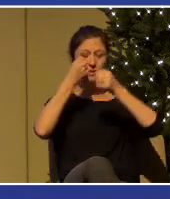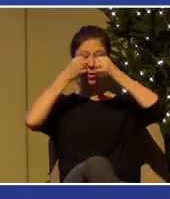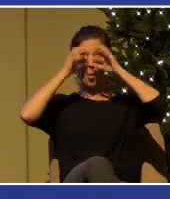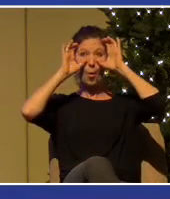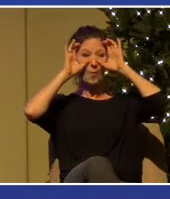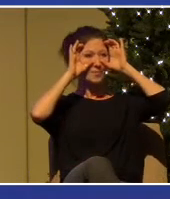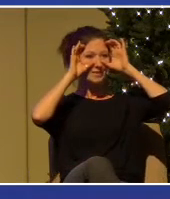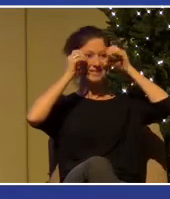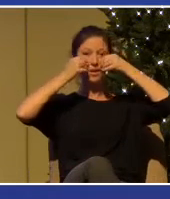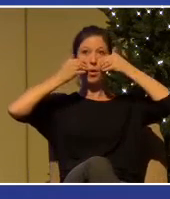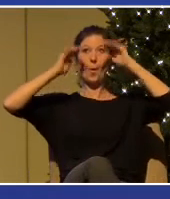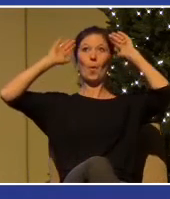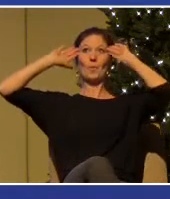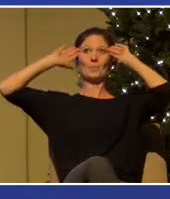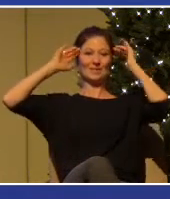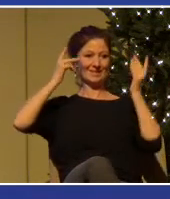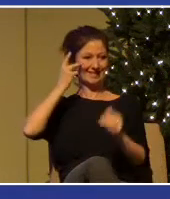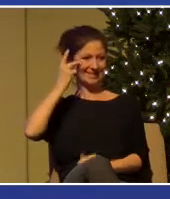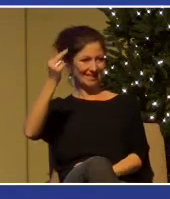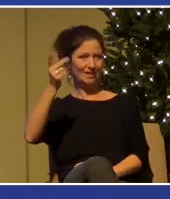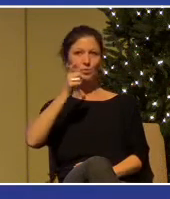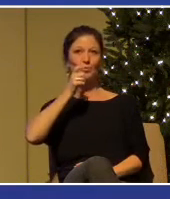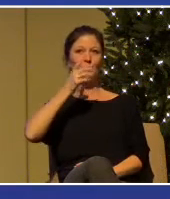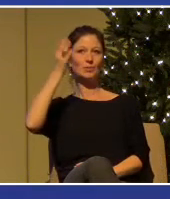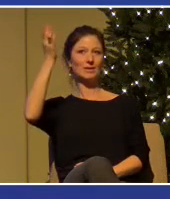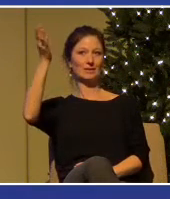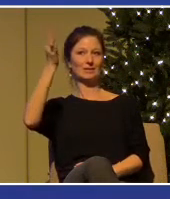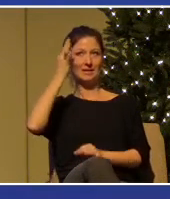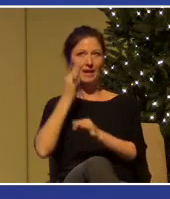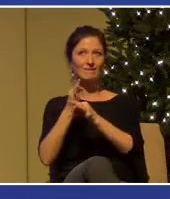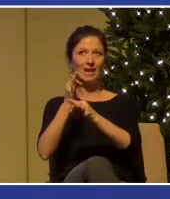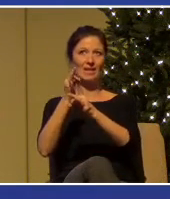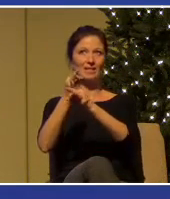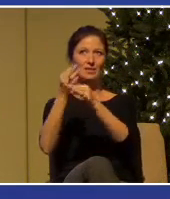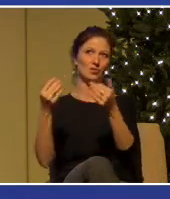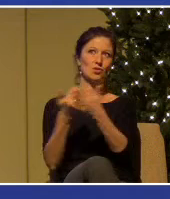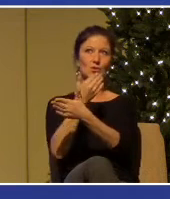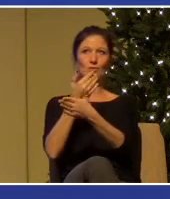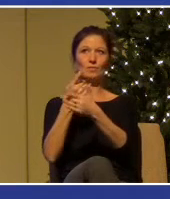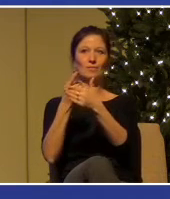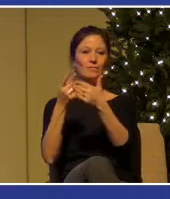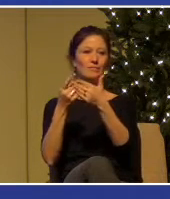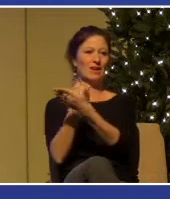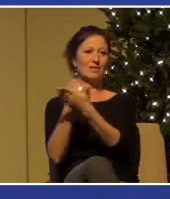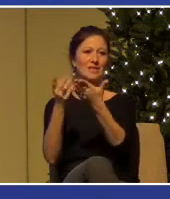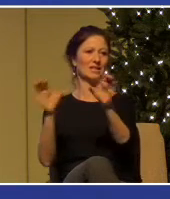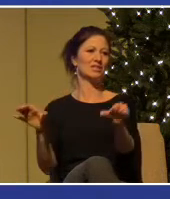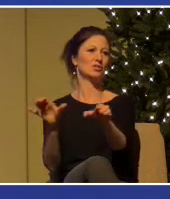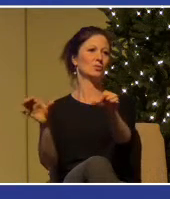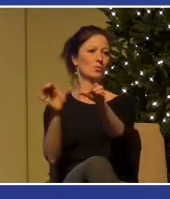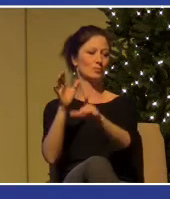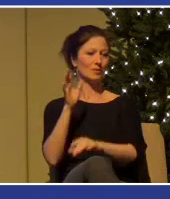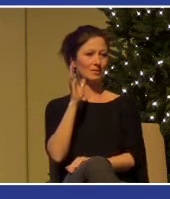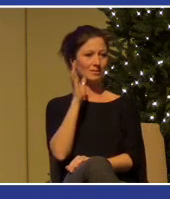who he is, to have faith for what he does, that he has come, that he will come,